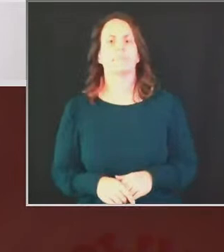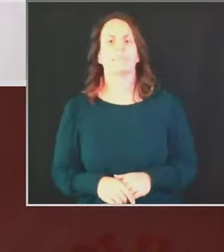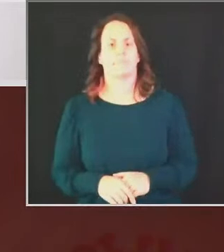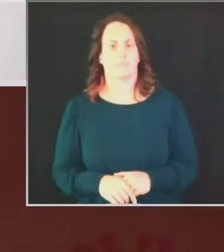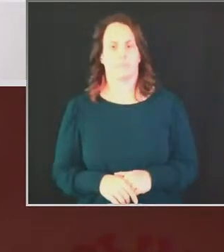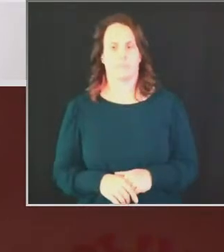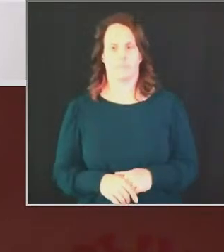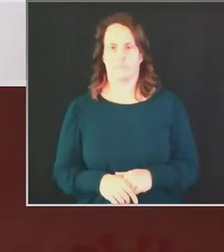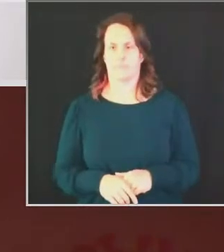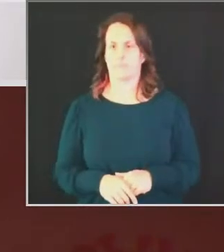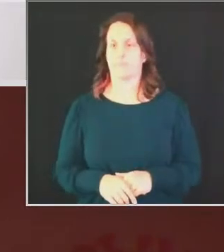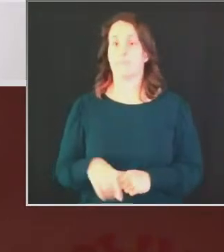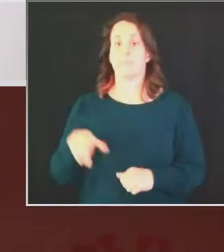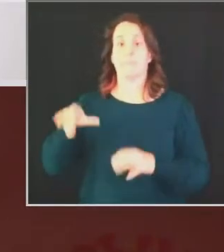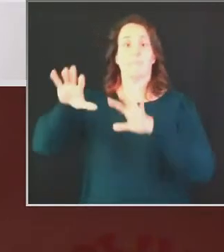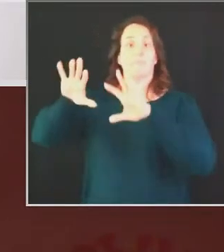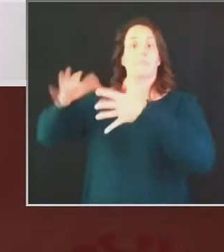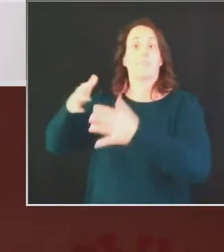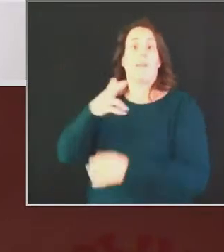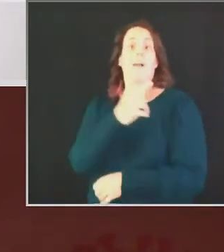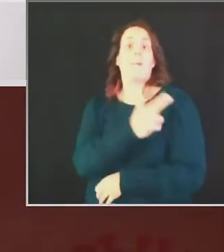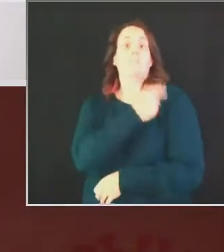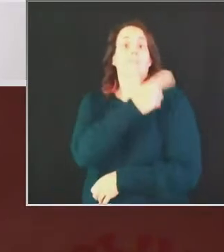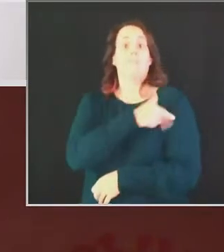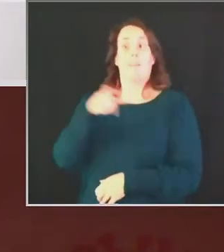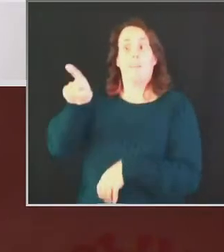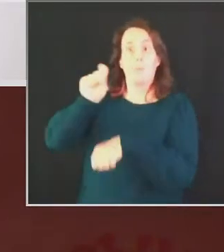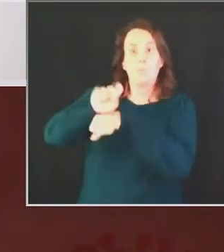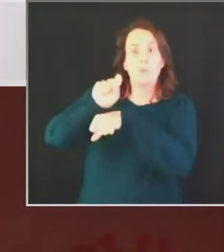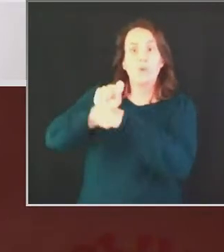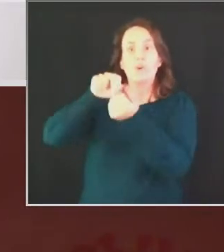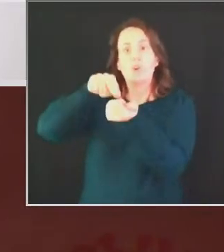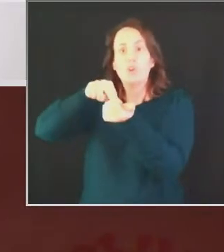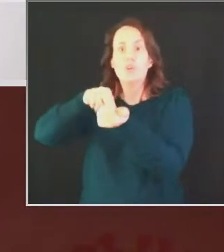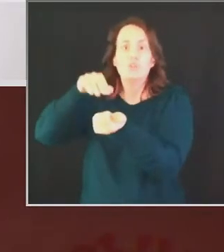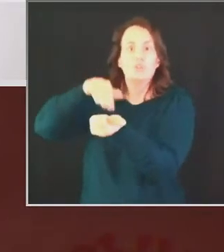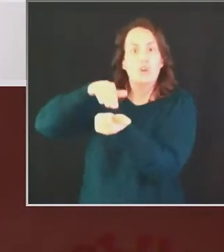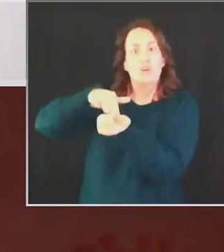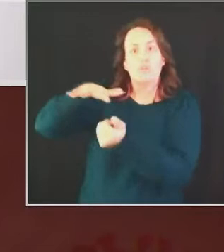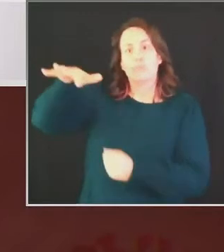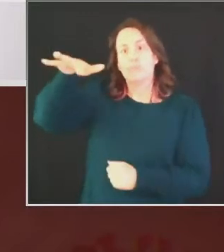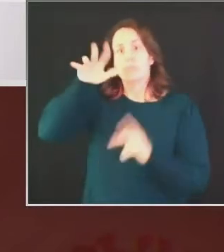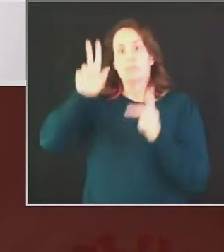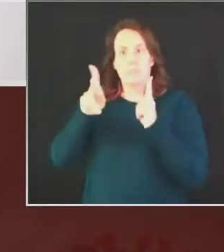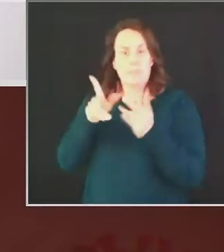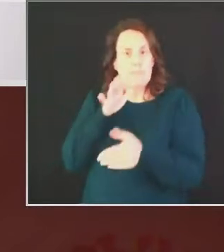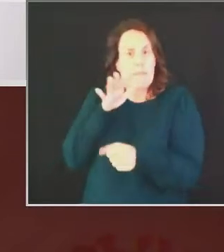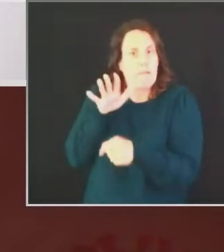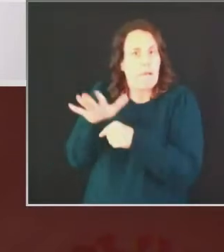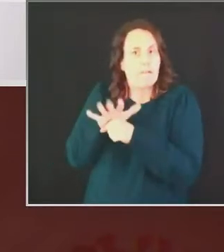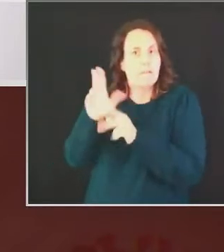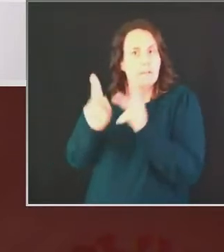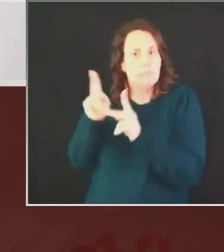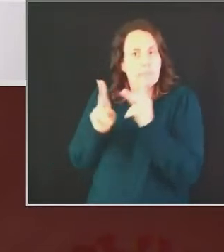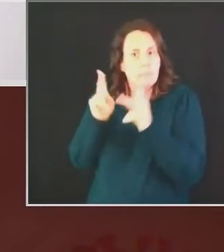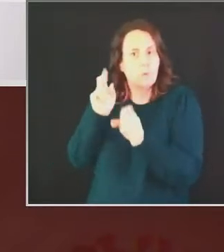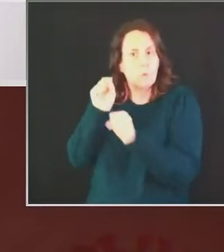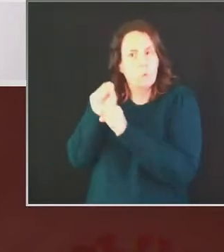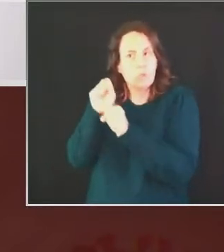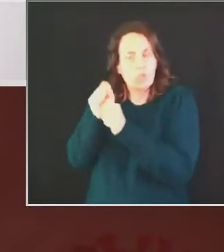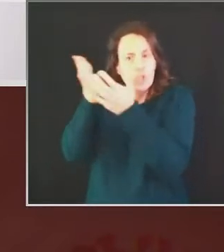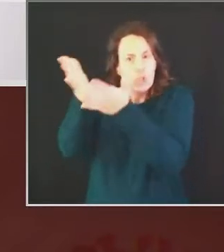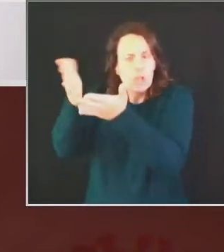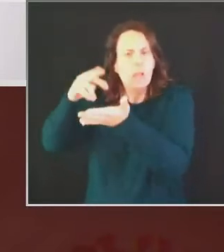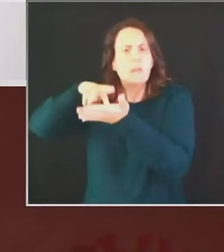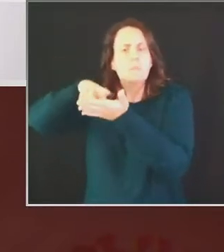steps are you taking to ensure that the surge facility is fully staffed? Are you issuing any new regulatory flexibilities or requesting